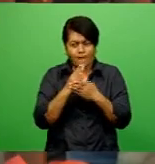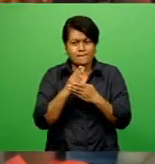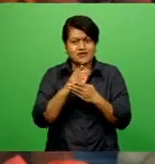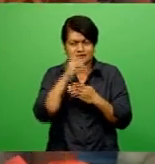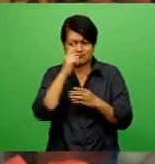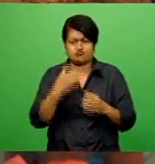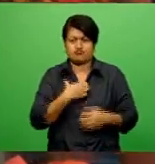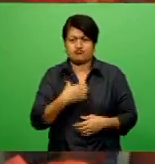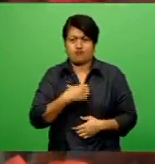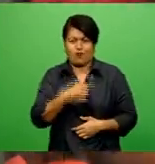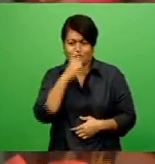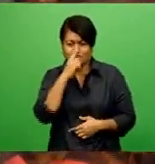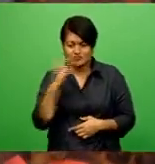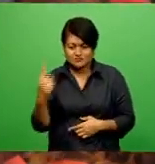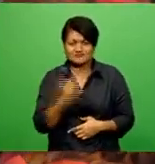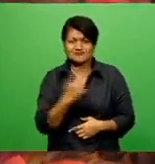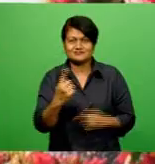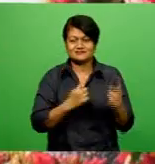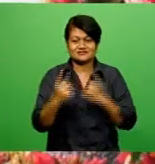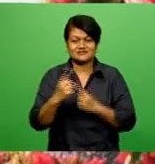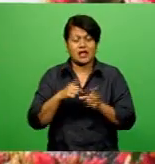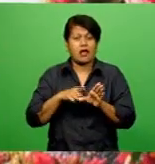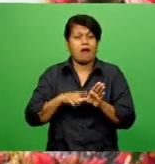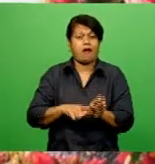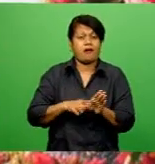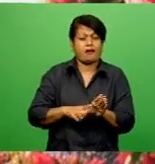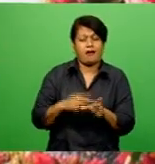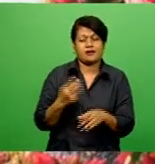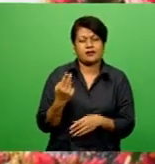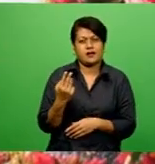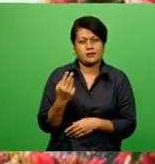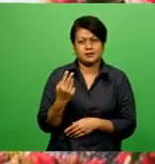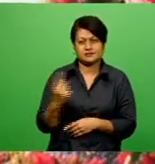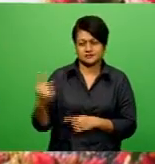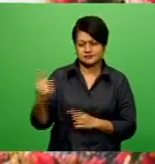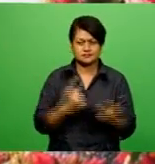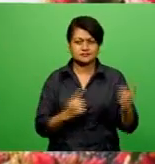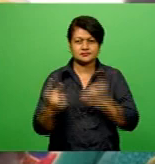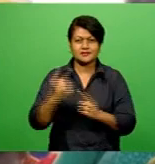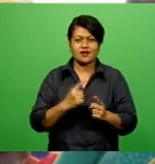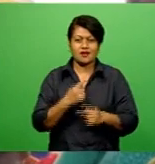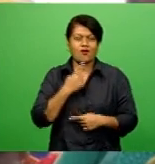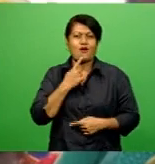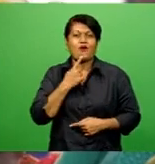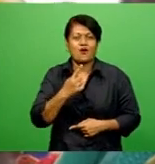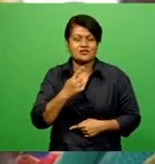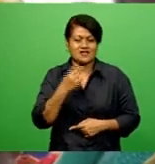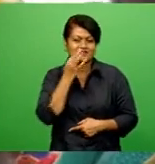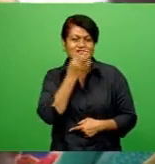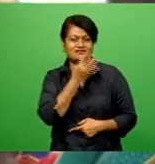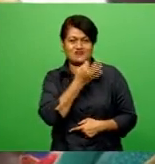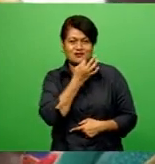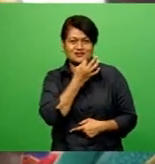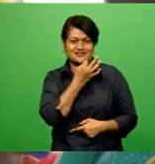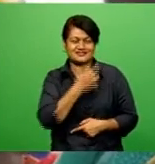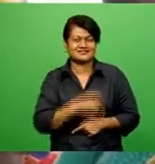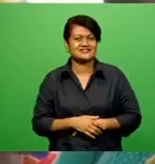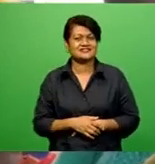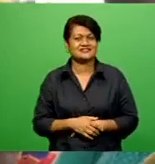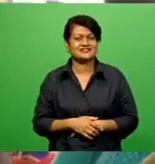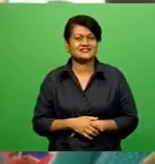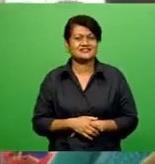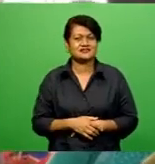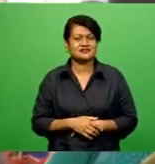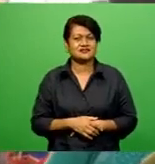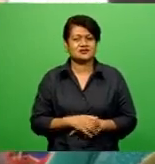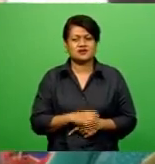Valentine, or young couples, most of the time young couples, they come in order. We don't even have